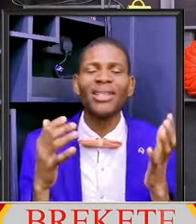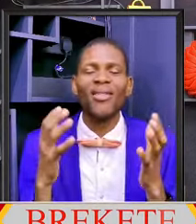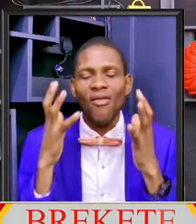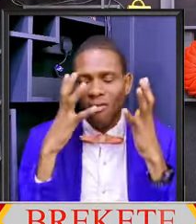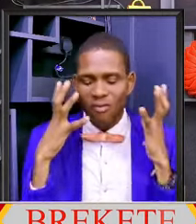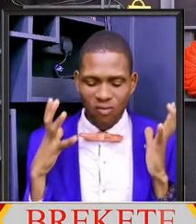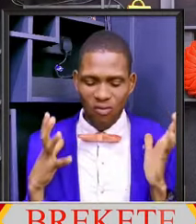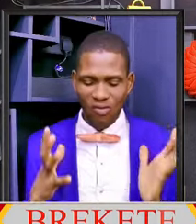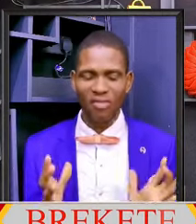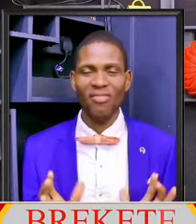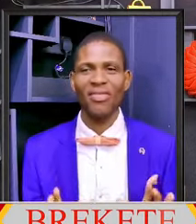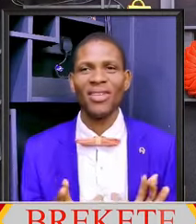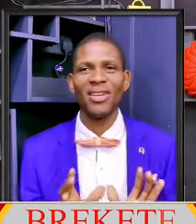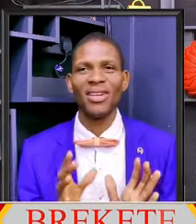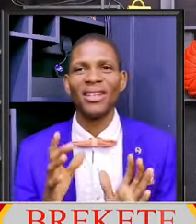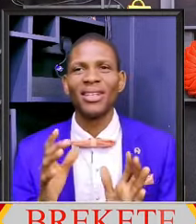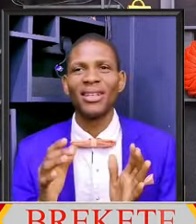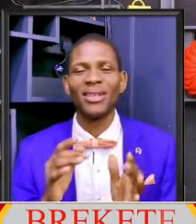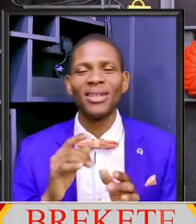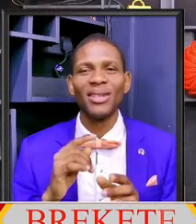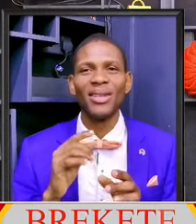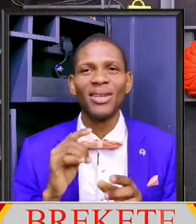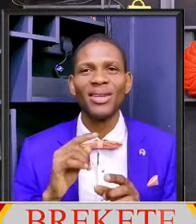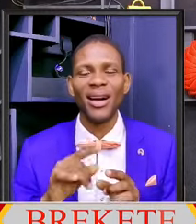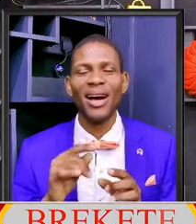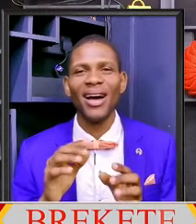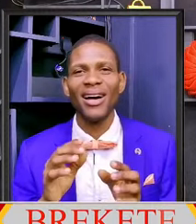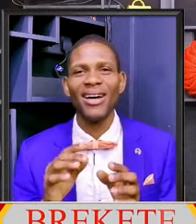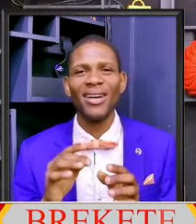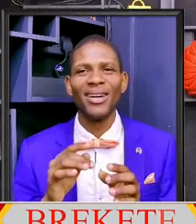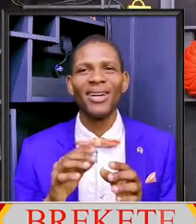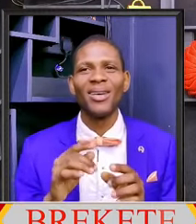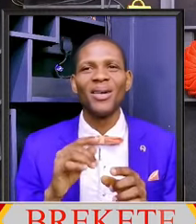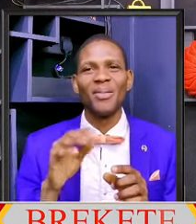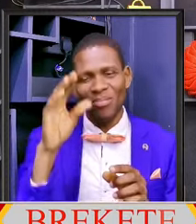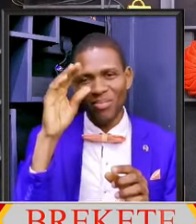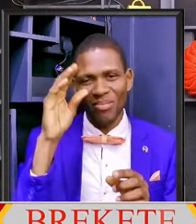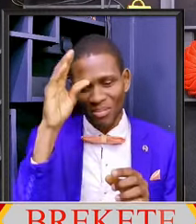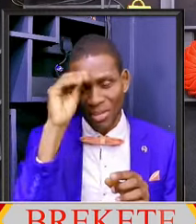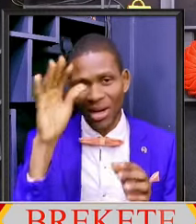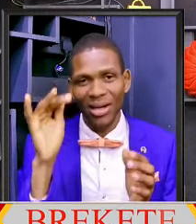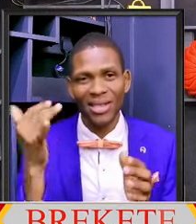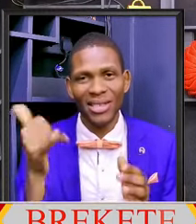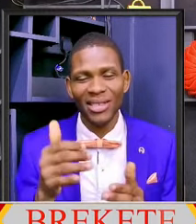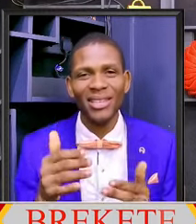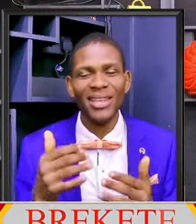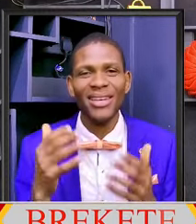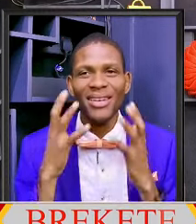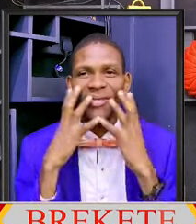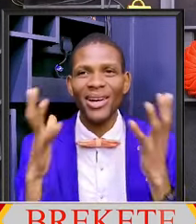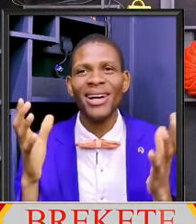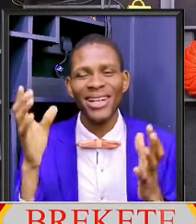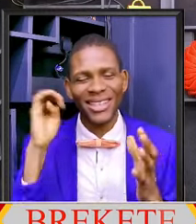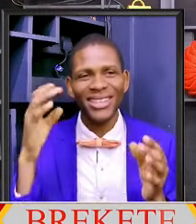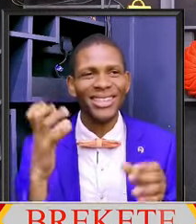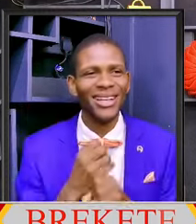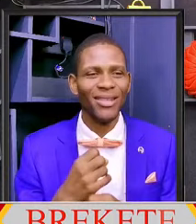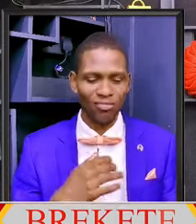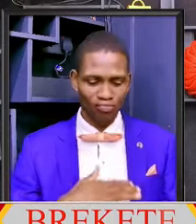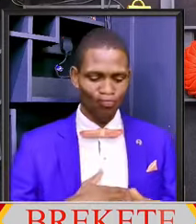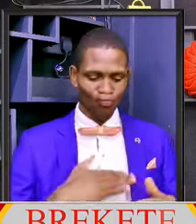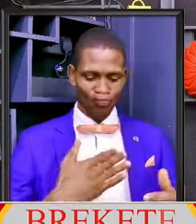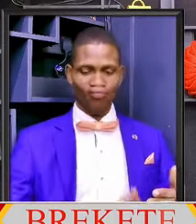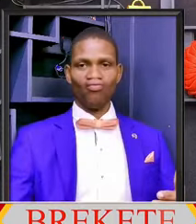curvy. Man, we're chubby and curvy. Man, we're fat, get pot belly.